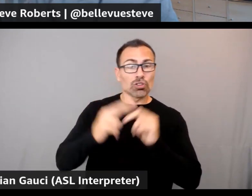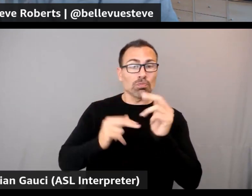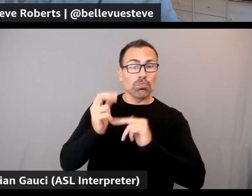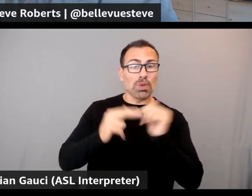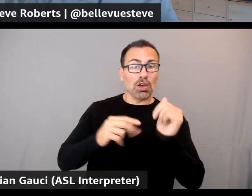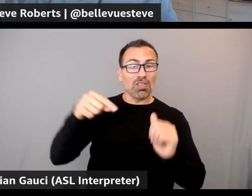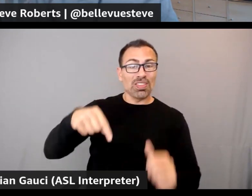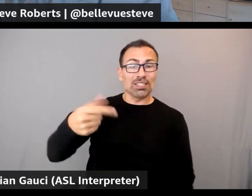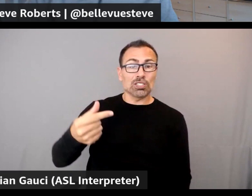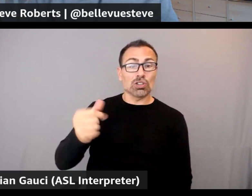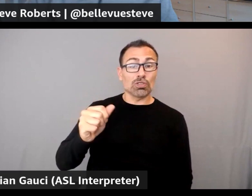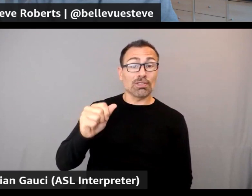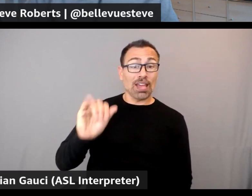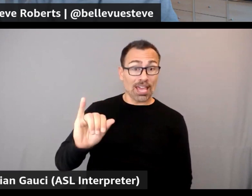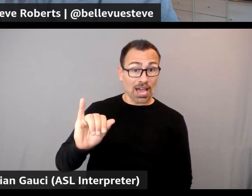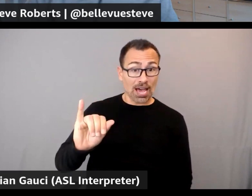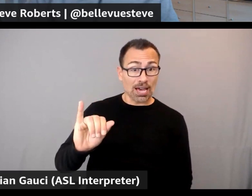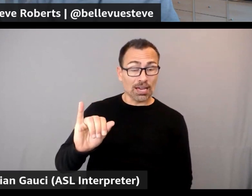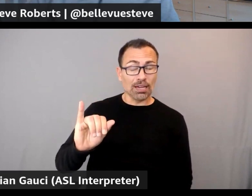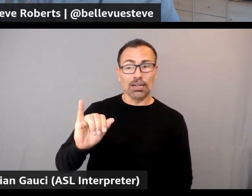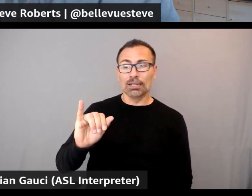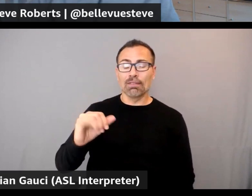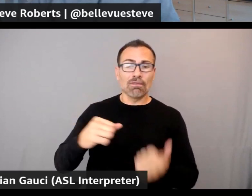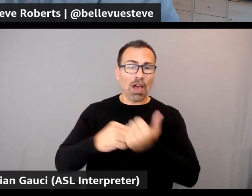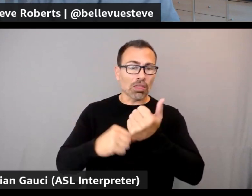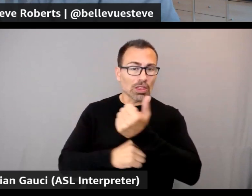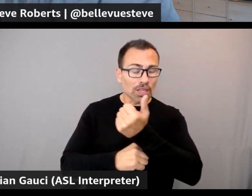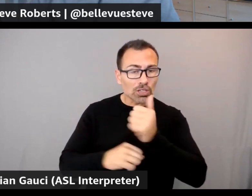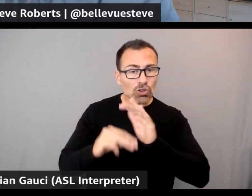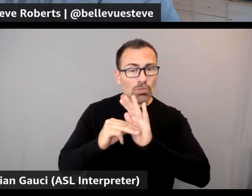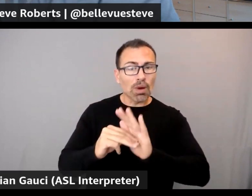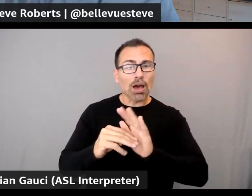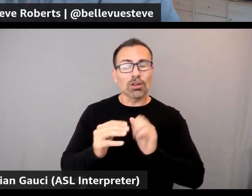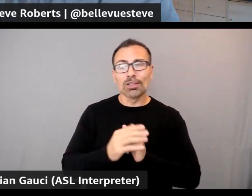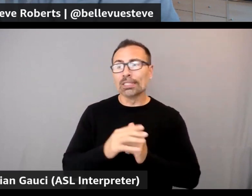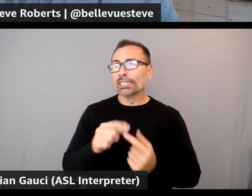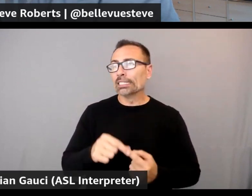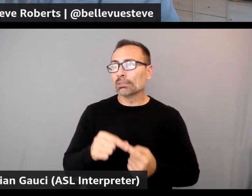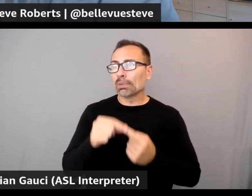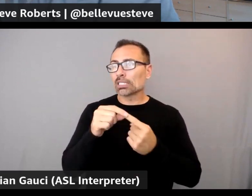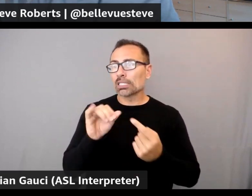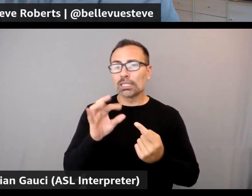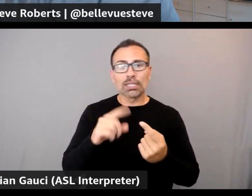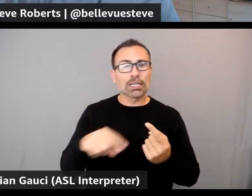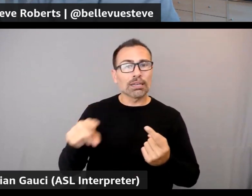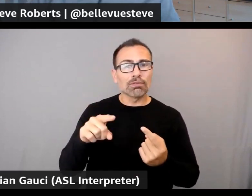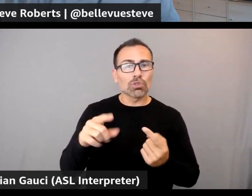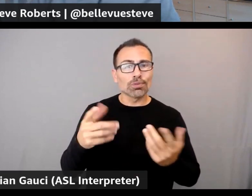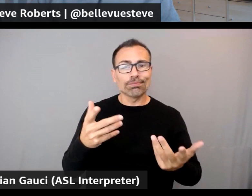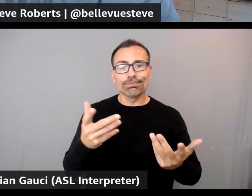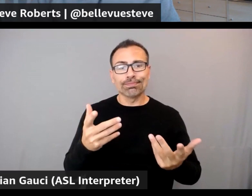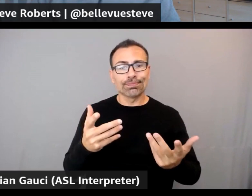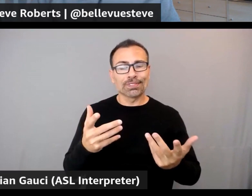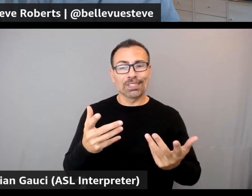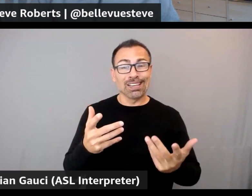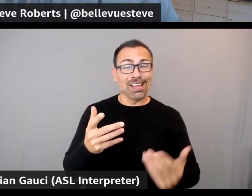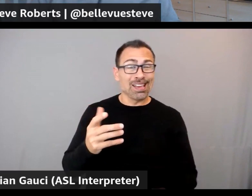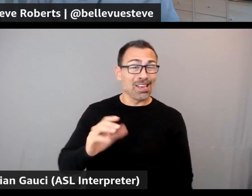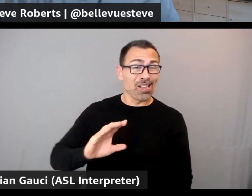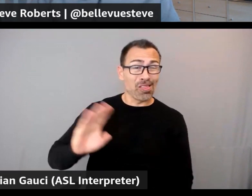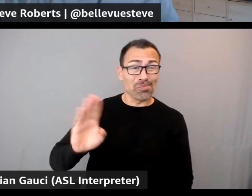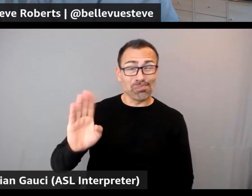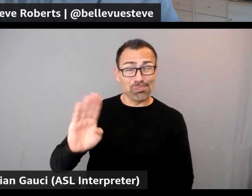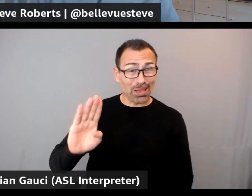generative AI foundational models, especially if you are at the billions in the